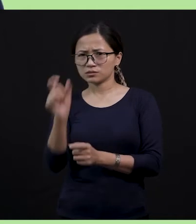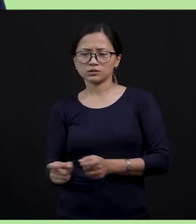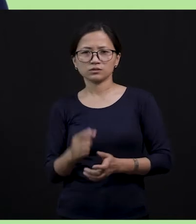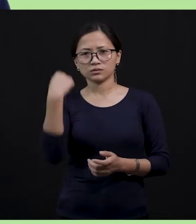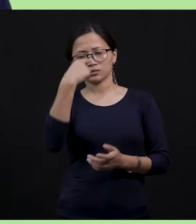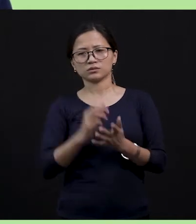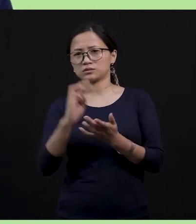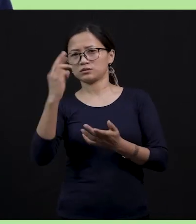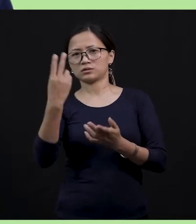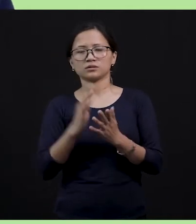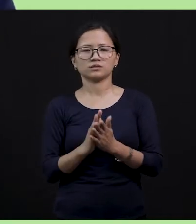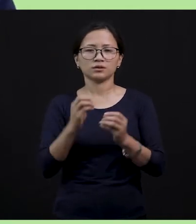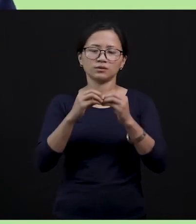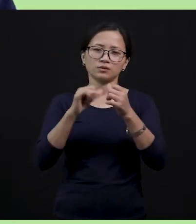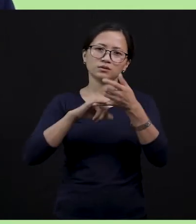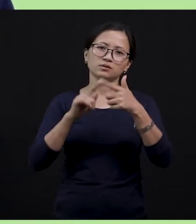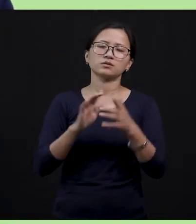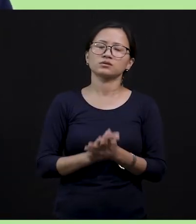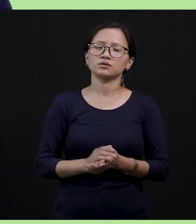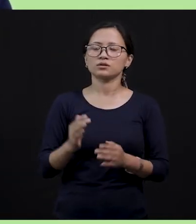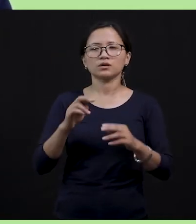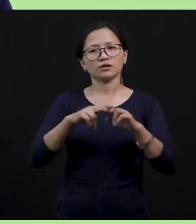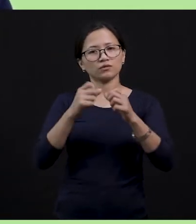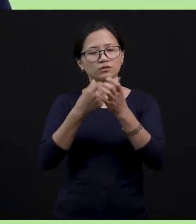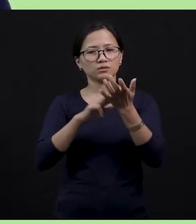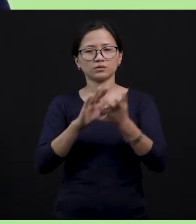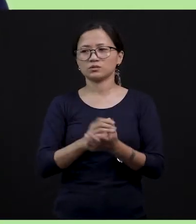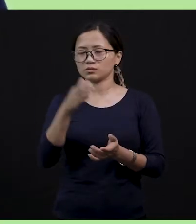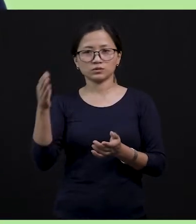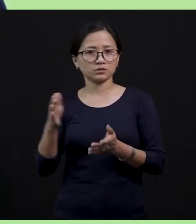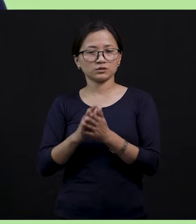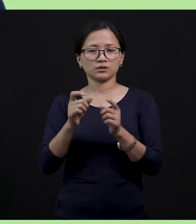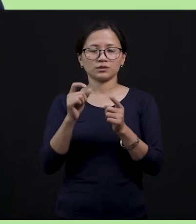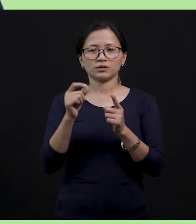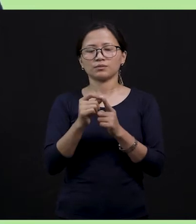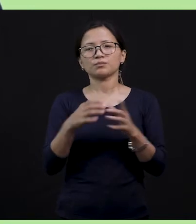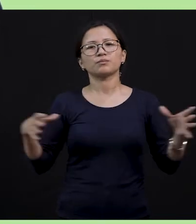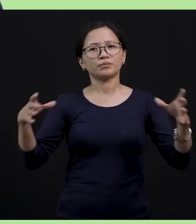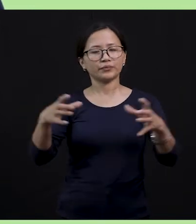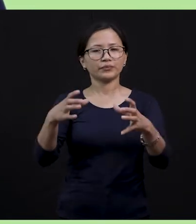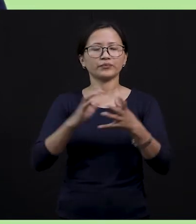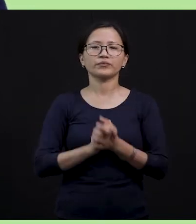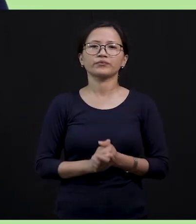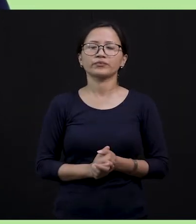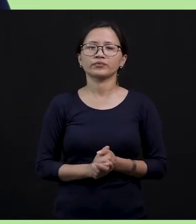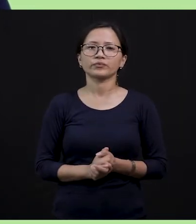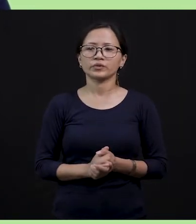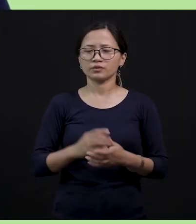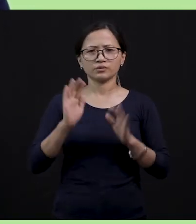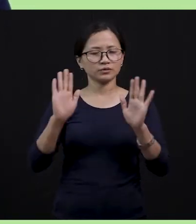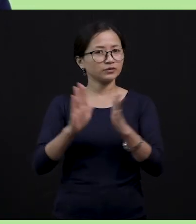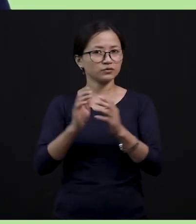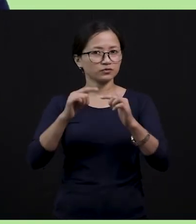who is the second best? So he forms the opposition party. So remember, you have the universal adult franchise. That means you have the